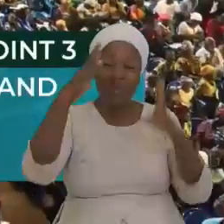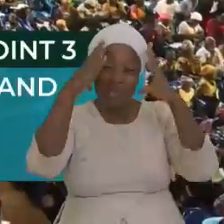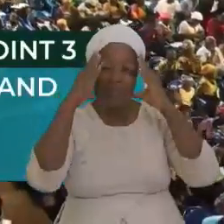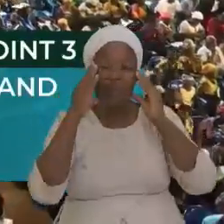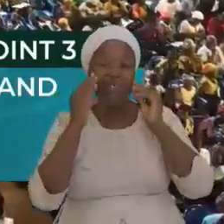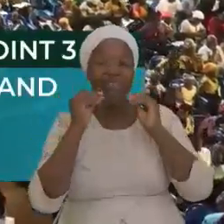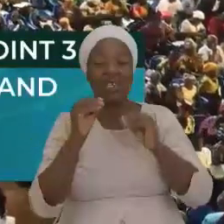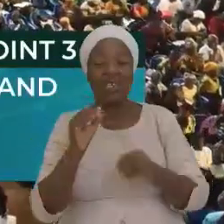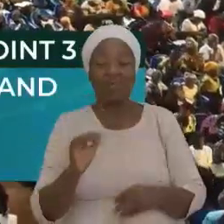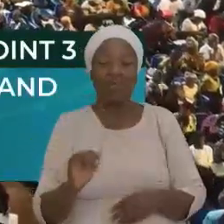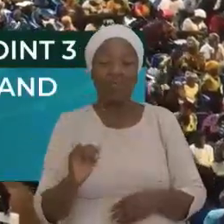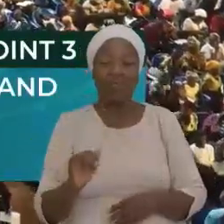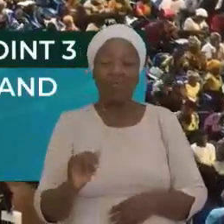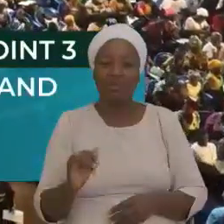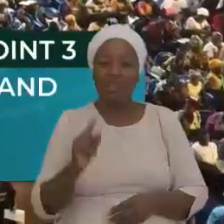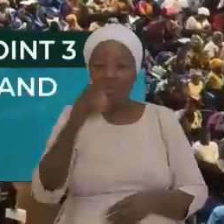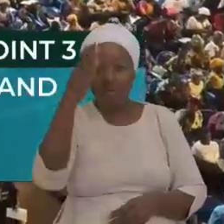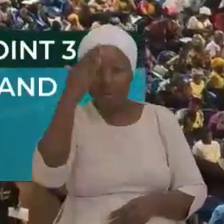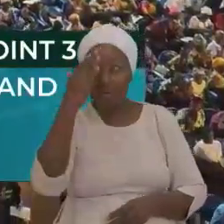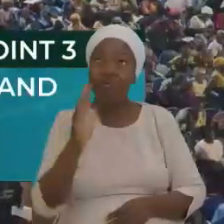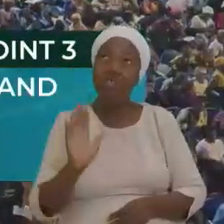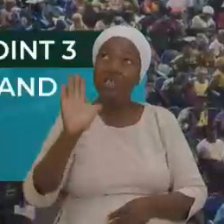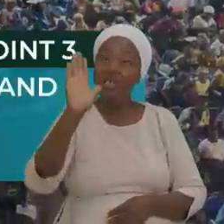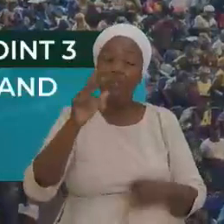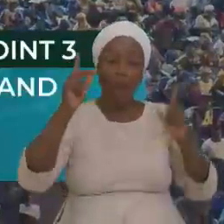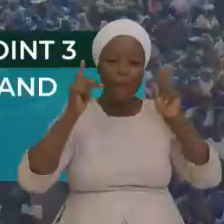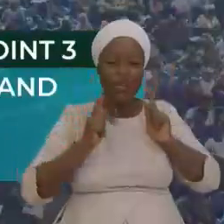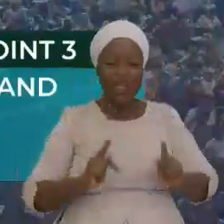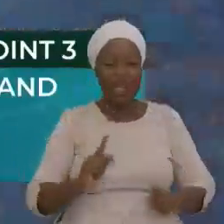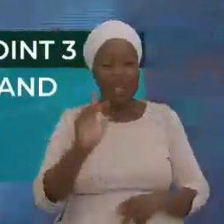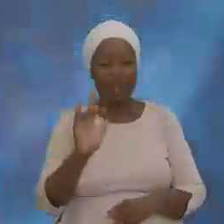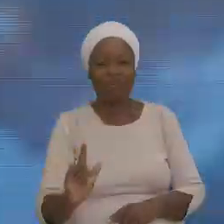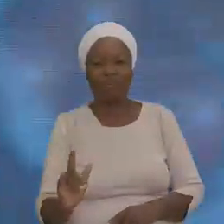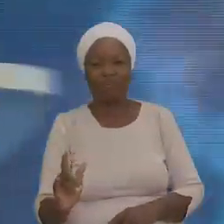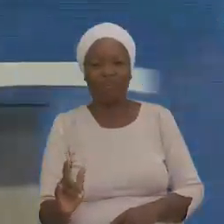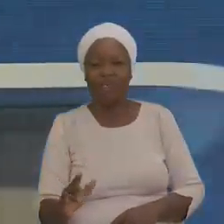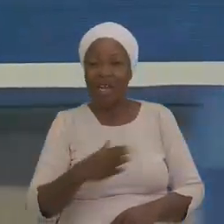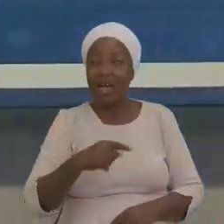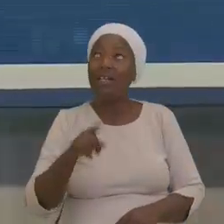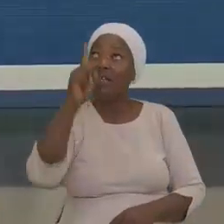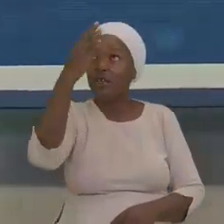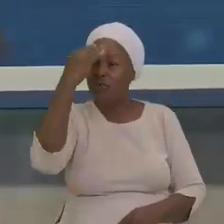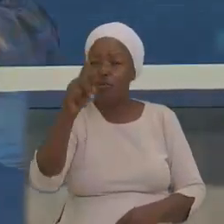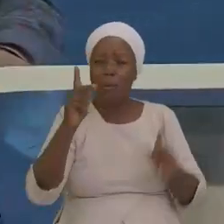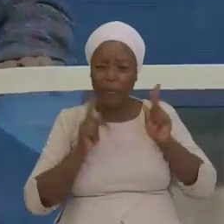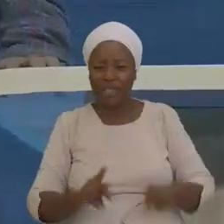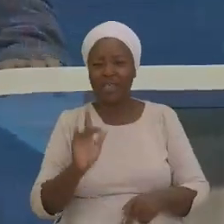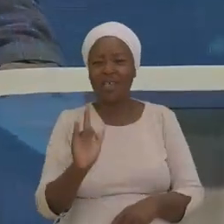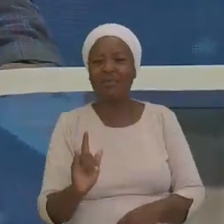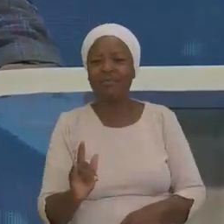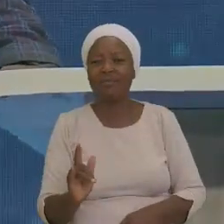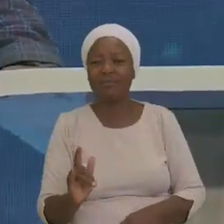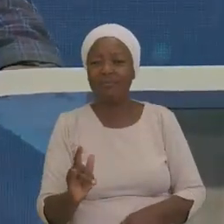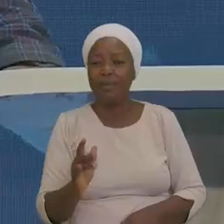experientially, you know him personally, and he knows you personally. I